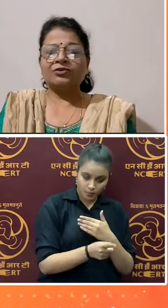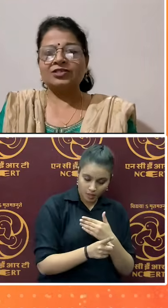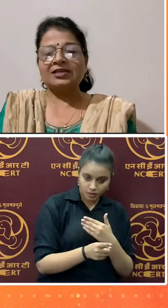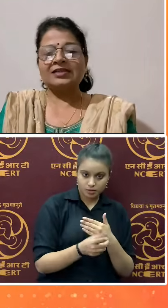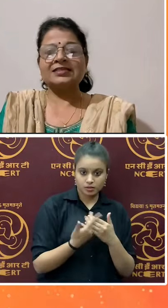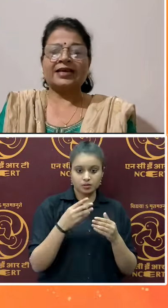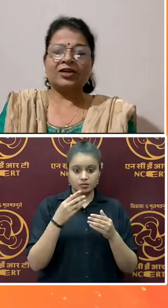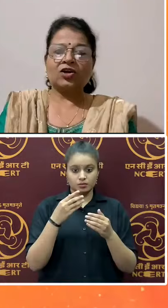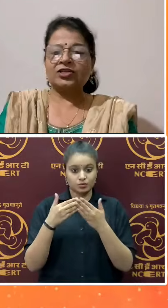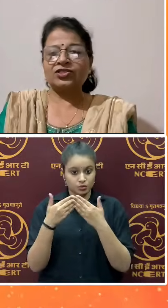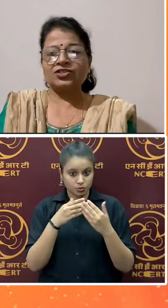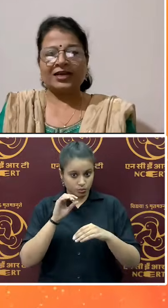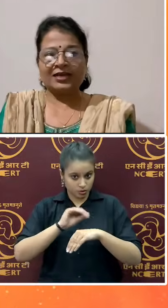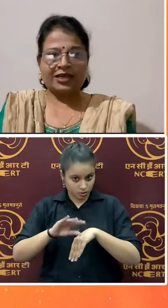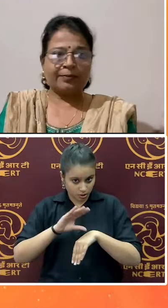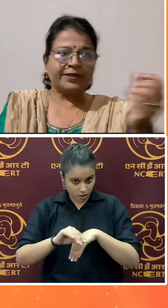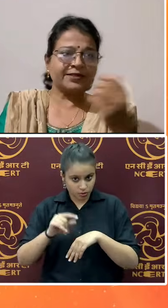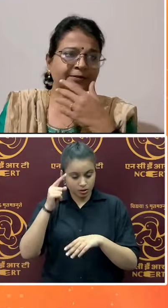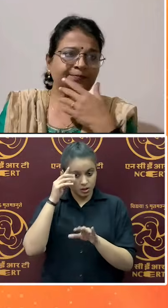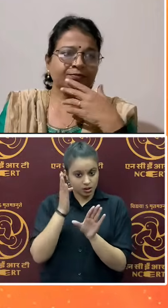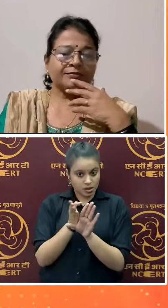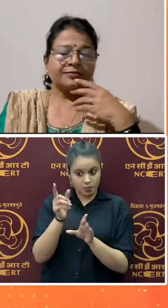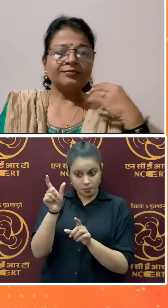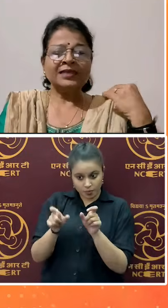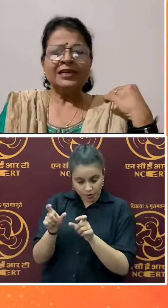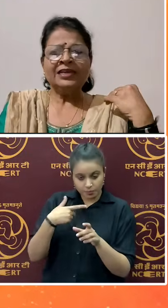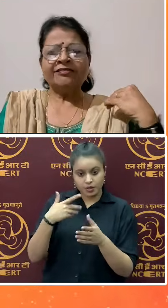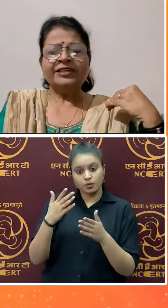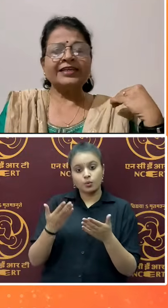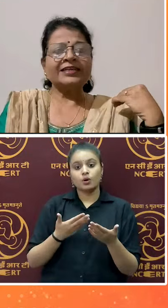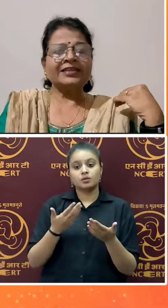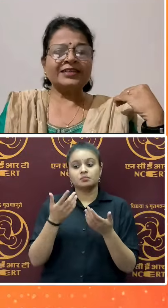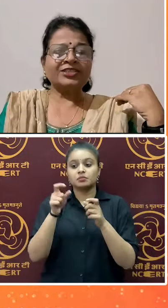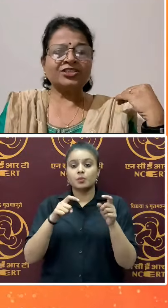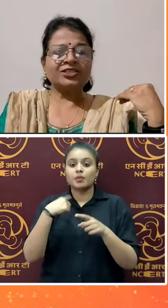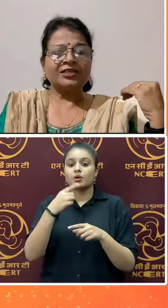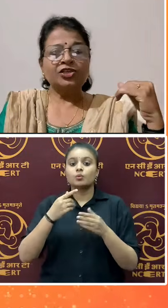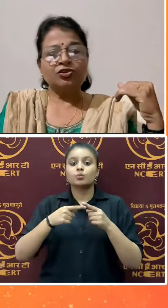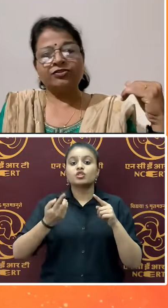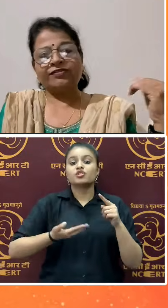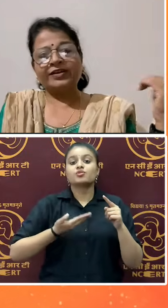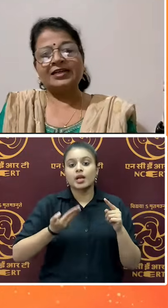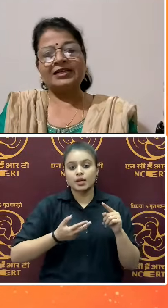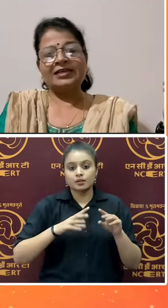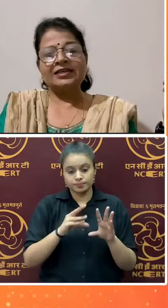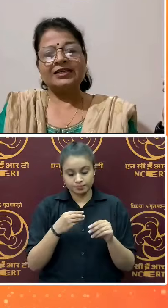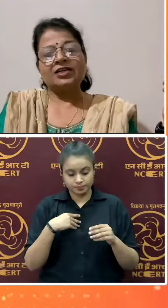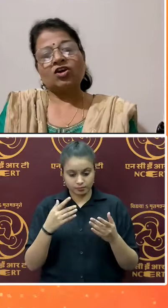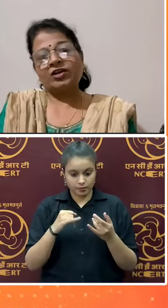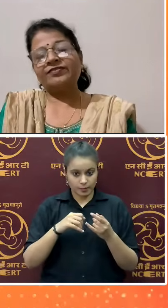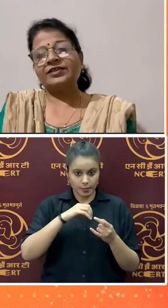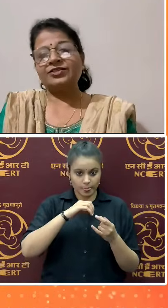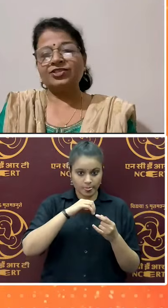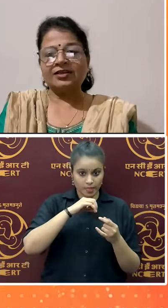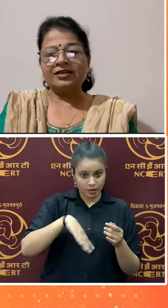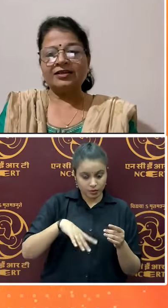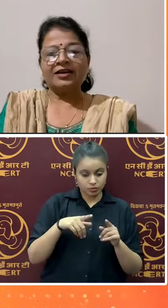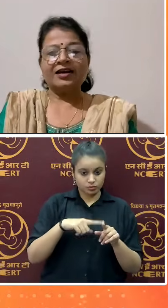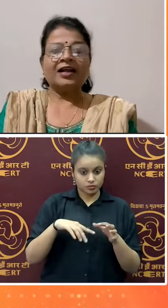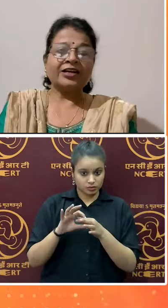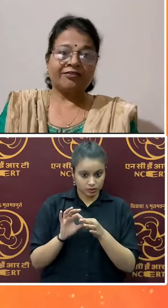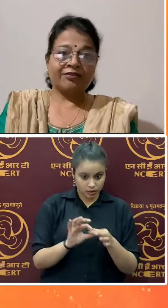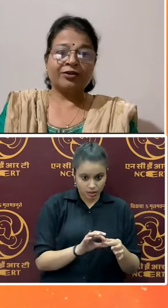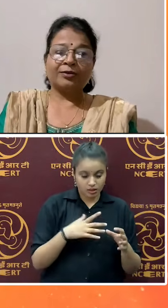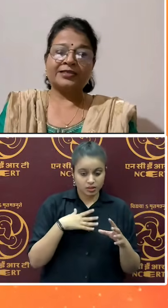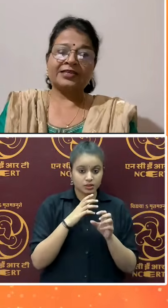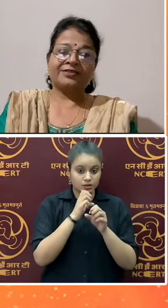school counselors, psychologists, and therapists. We can create youth-friendly, confidential,